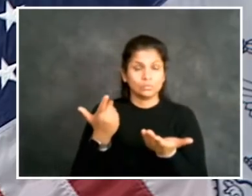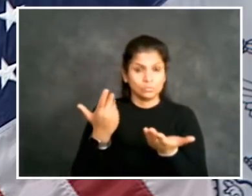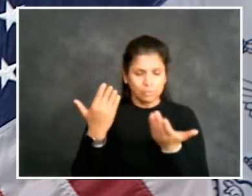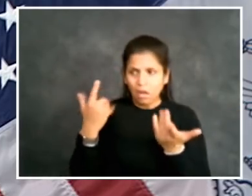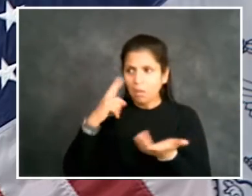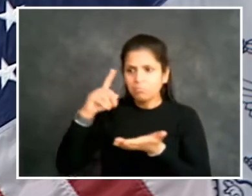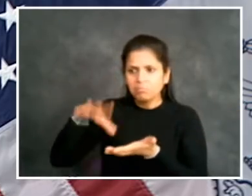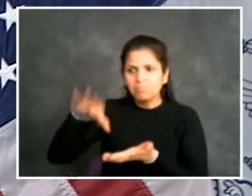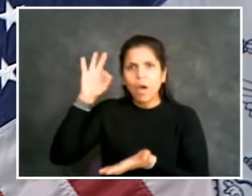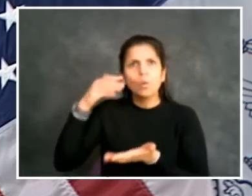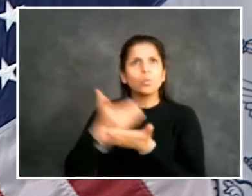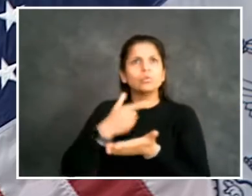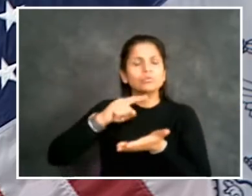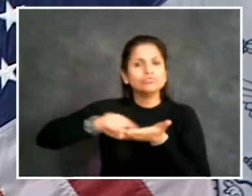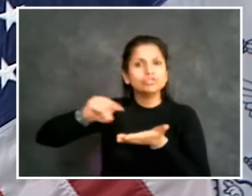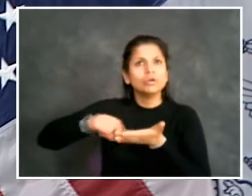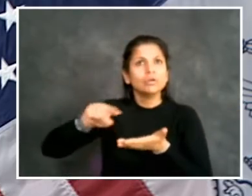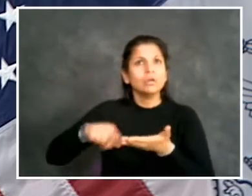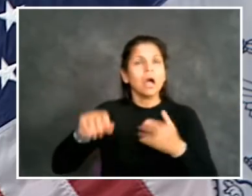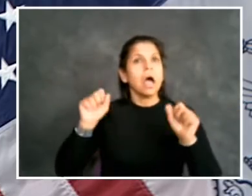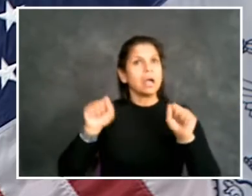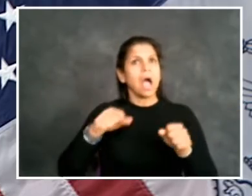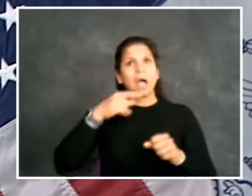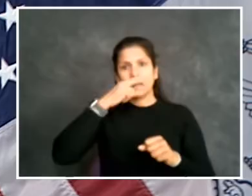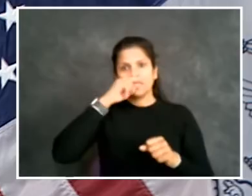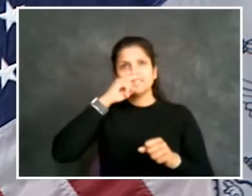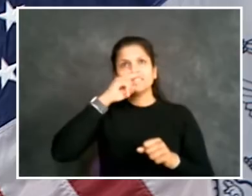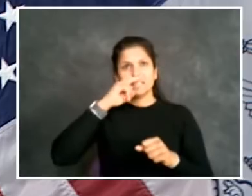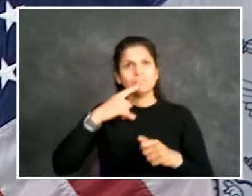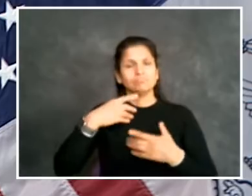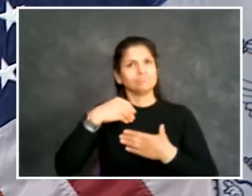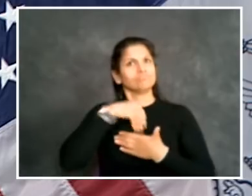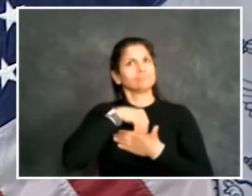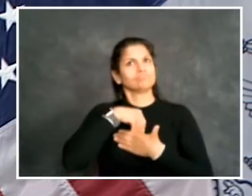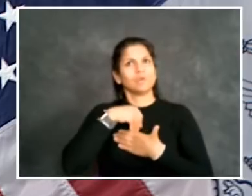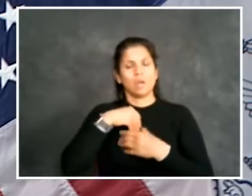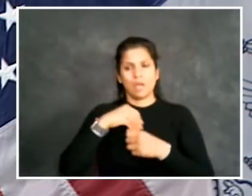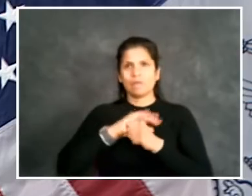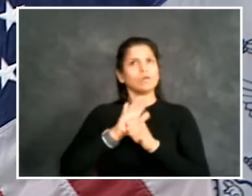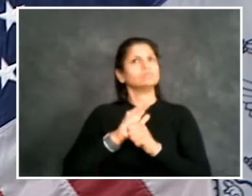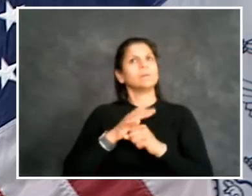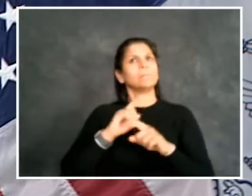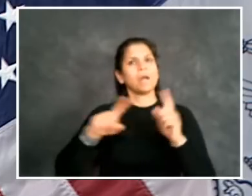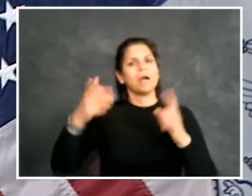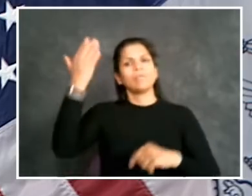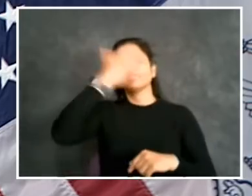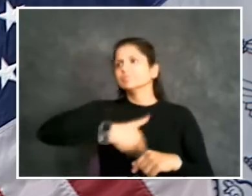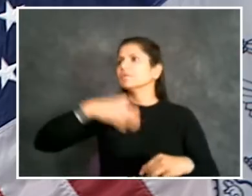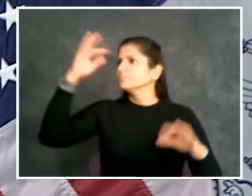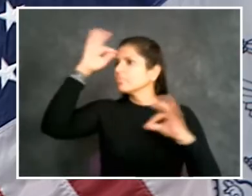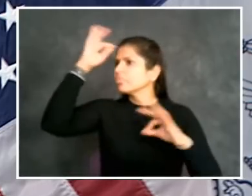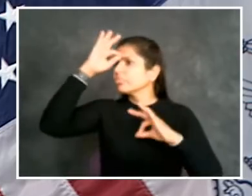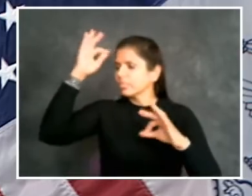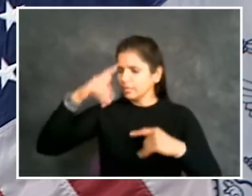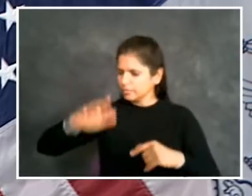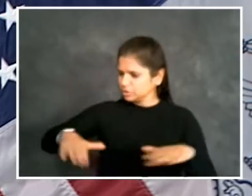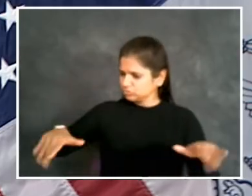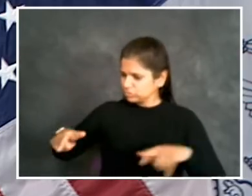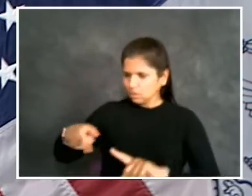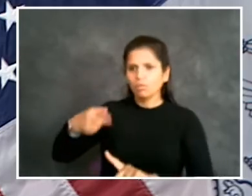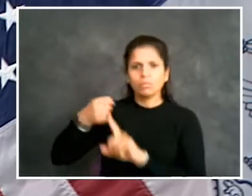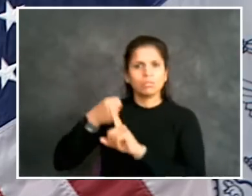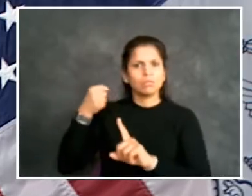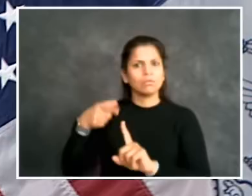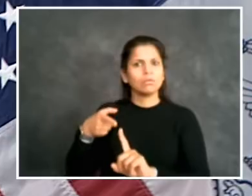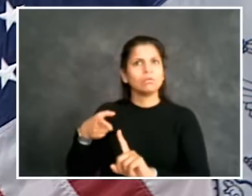not. How do you intend to go about assessing the risk and making a move